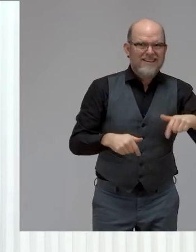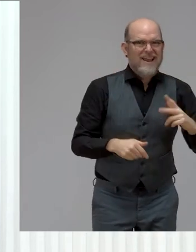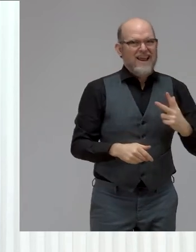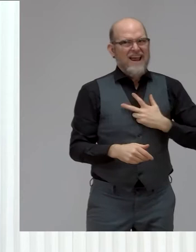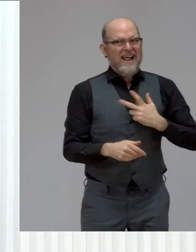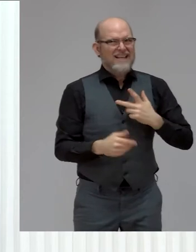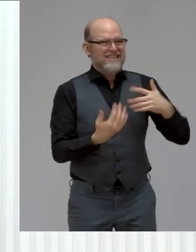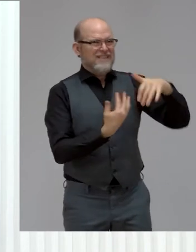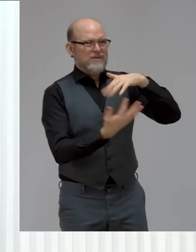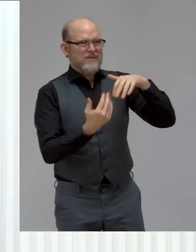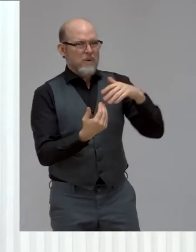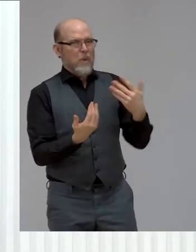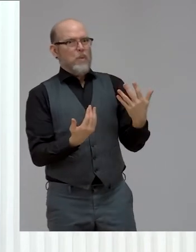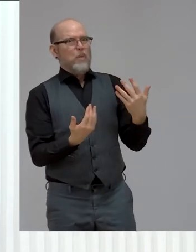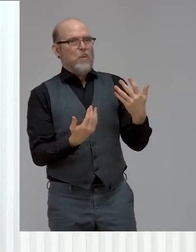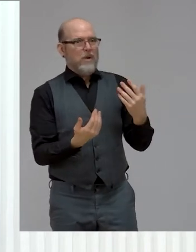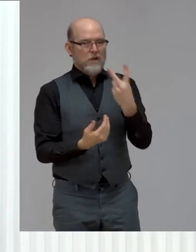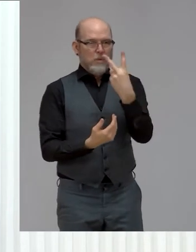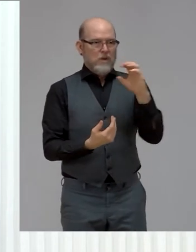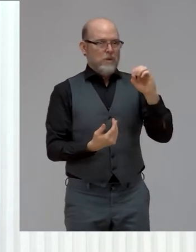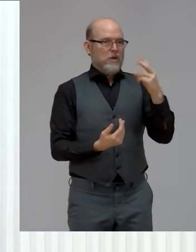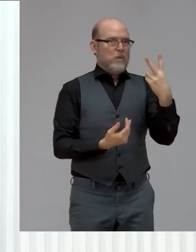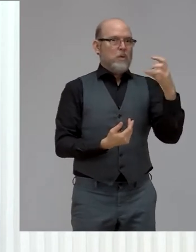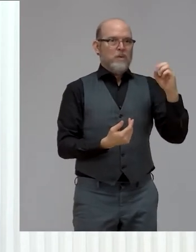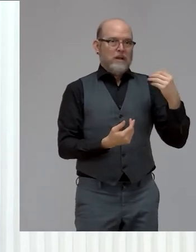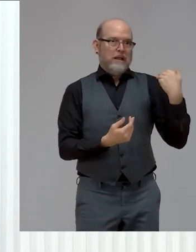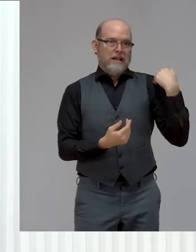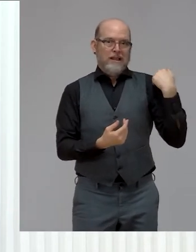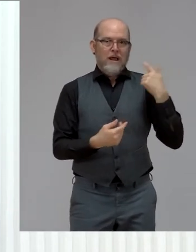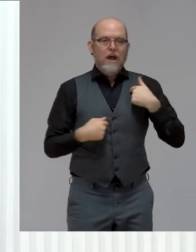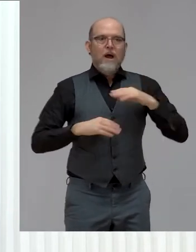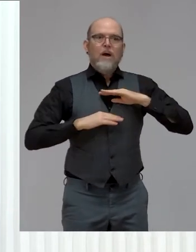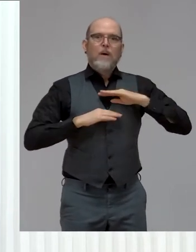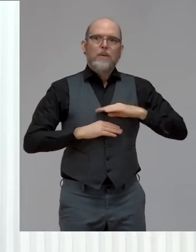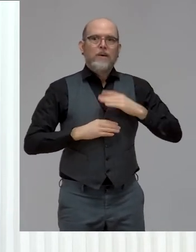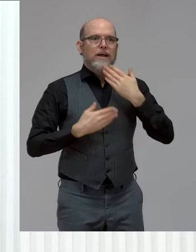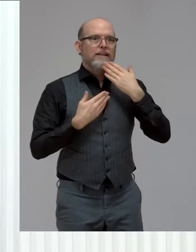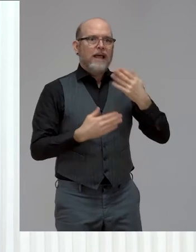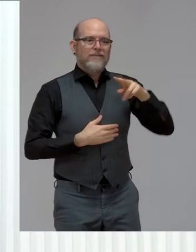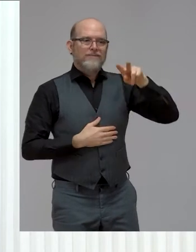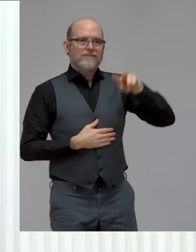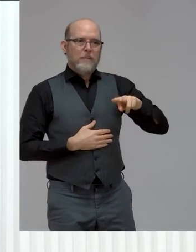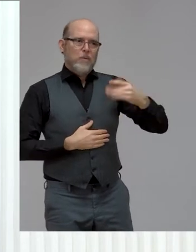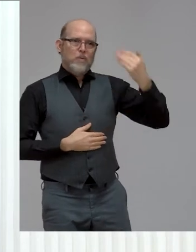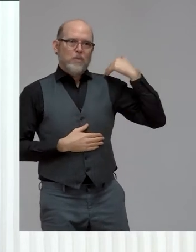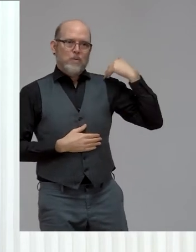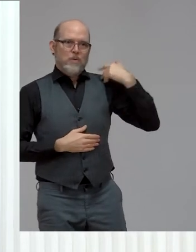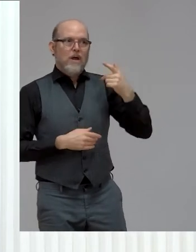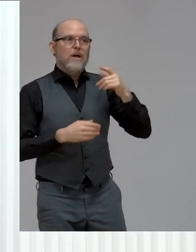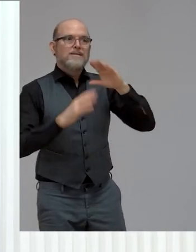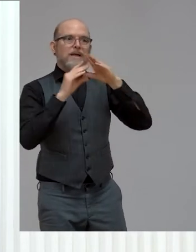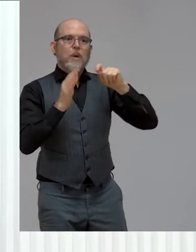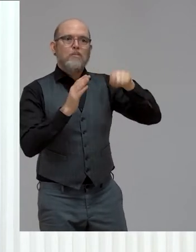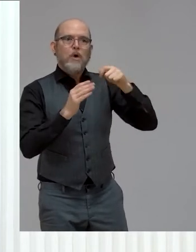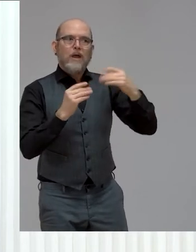all the more grateful and humbled that the Zero Project was able to host its conference in